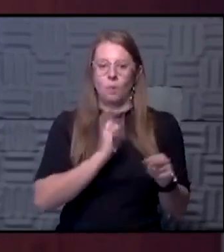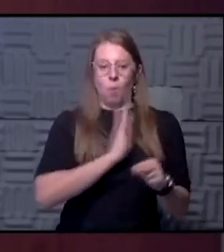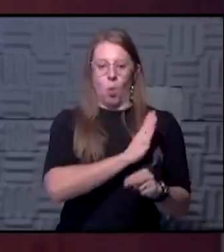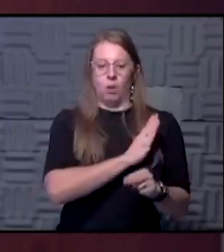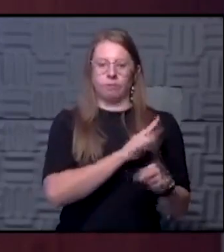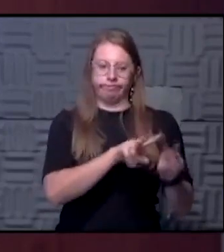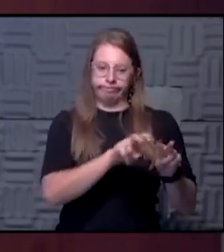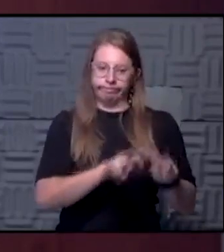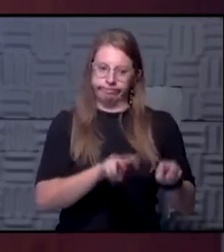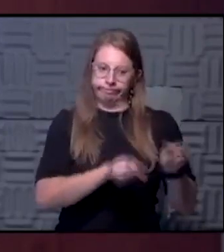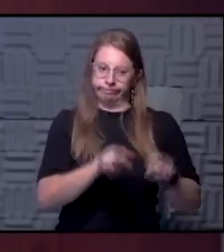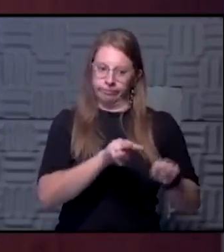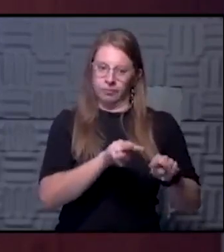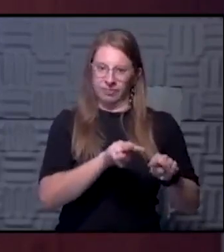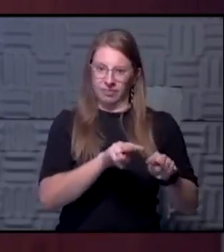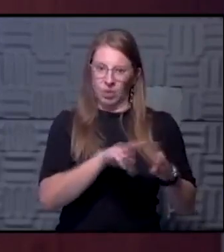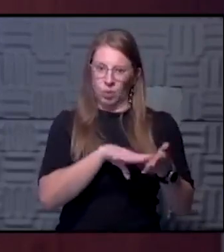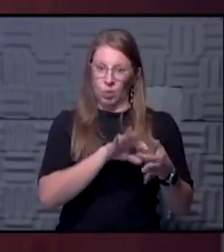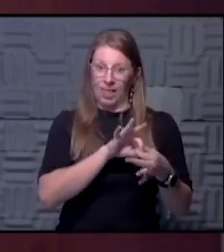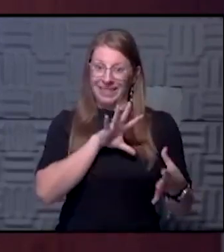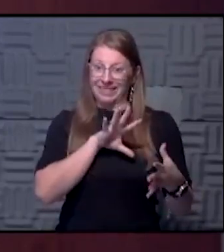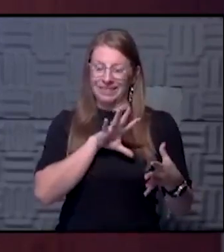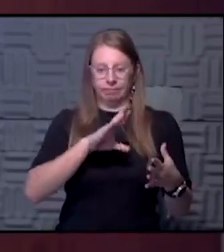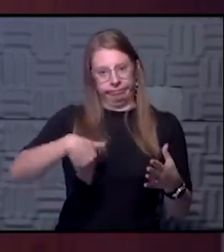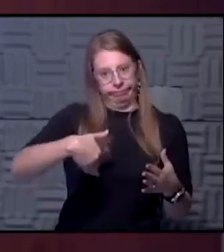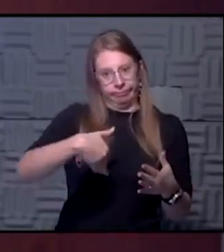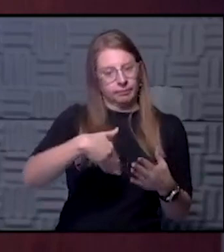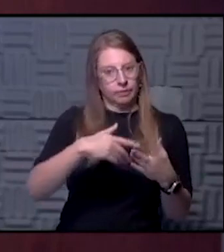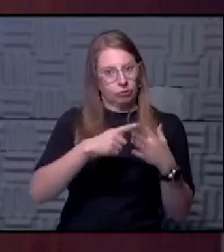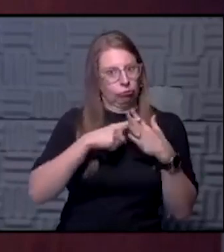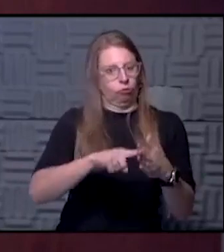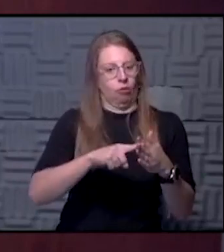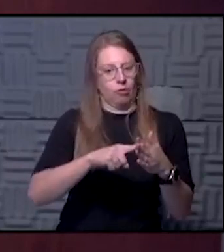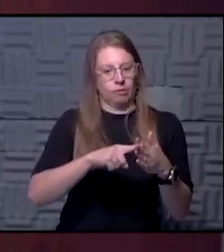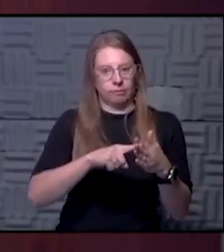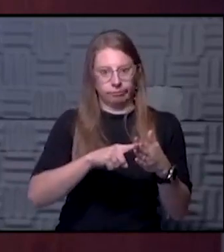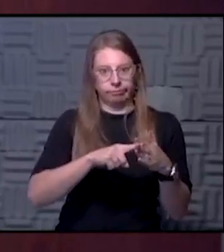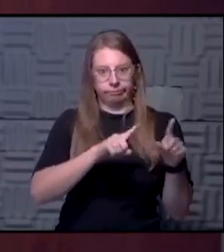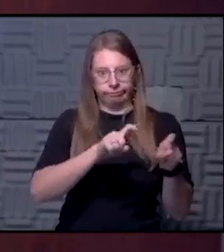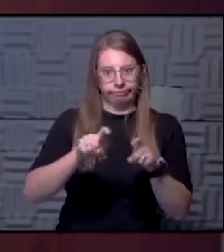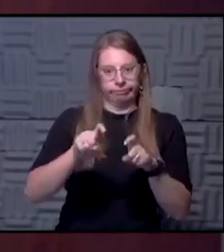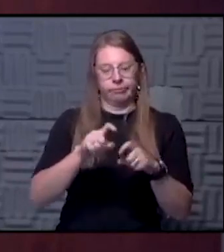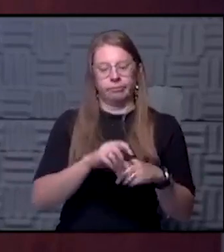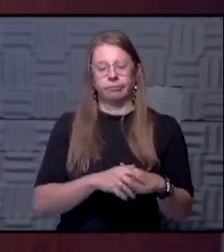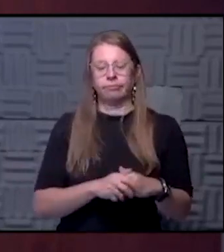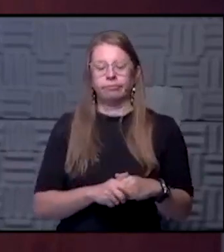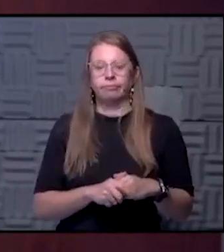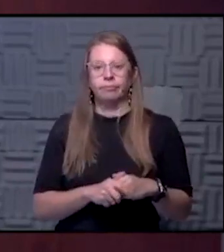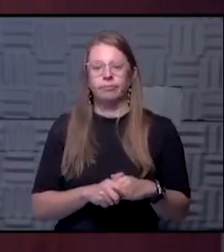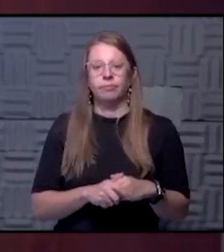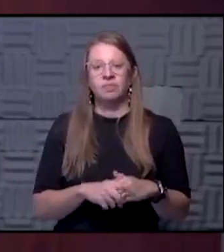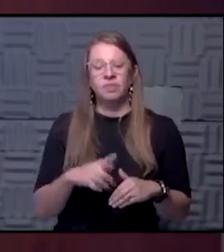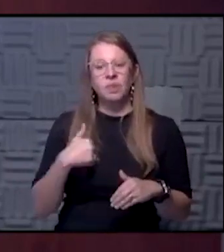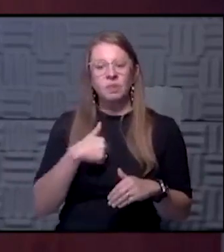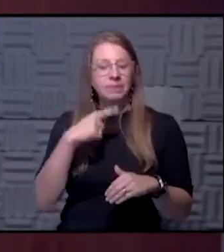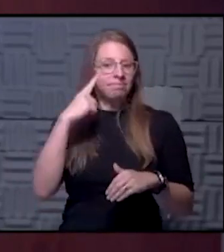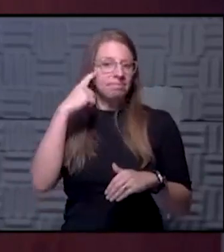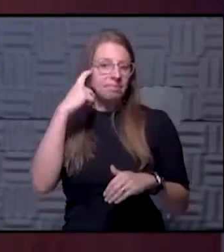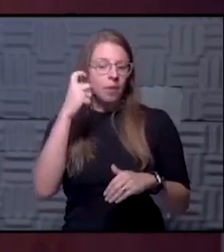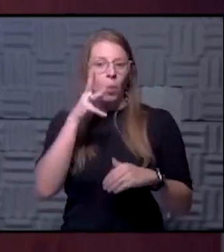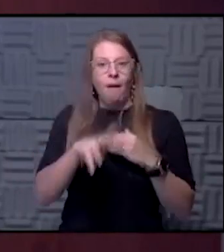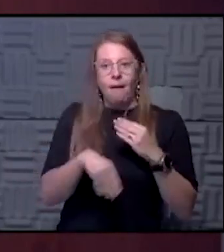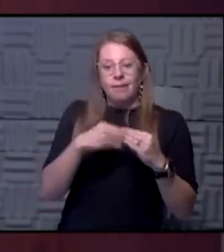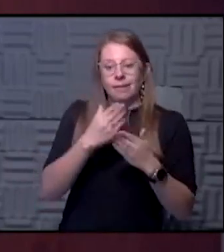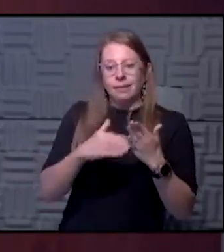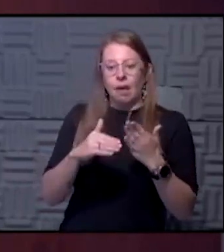U.S. and has not yet released us to go live. We suspect we're going to have to add some